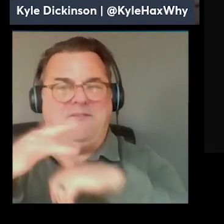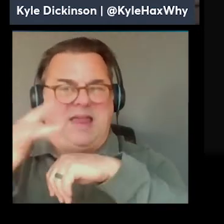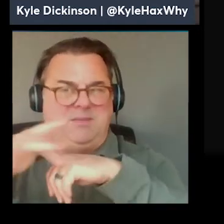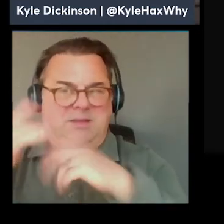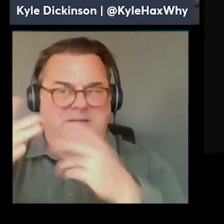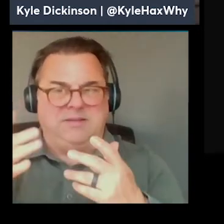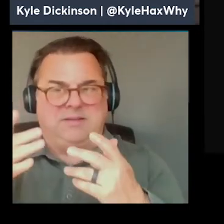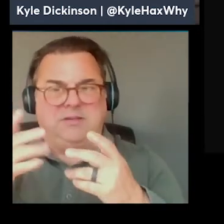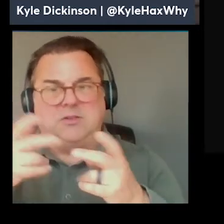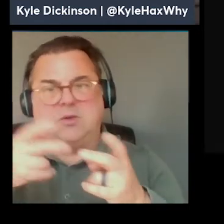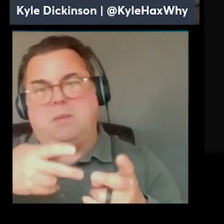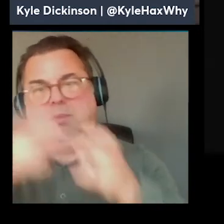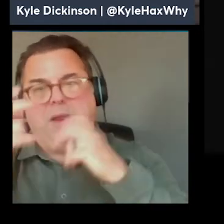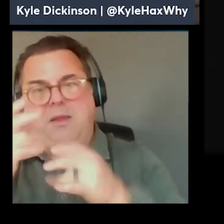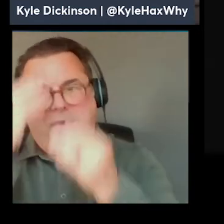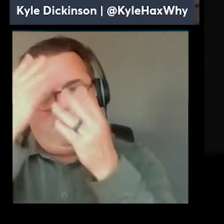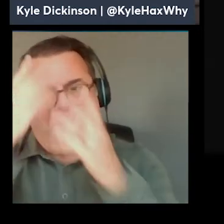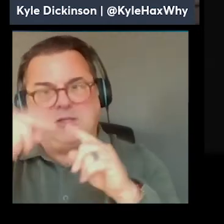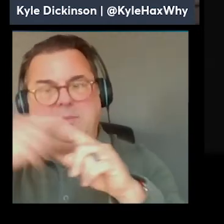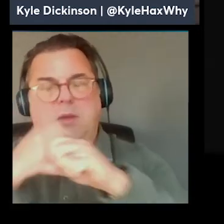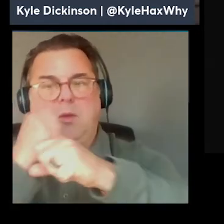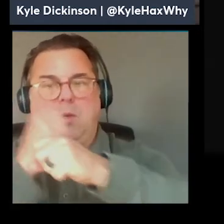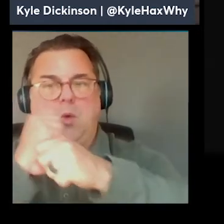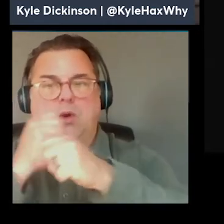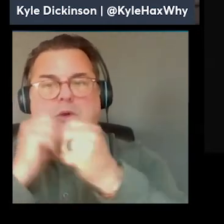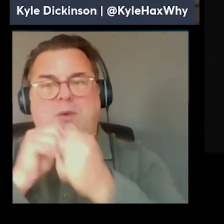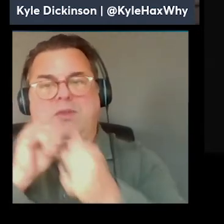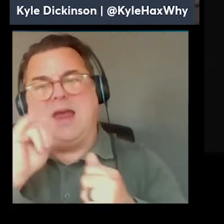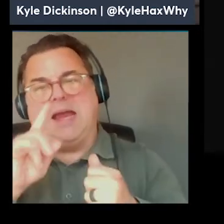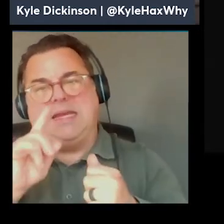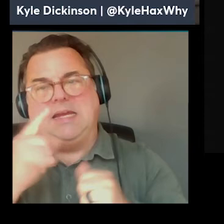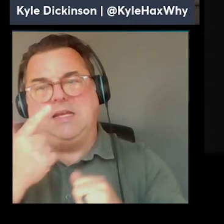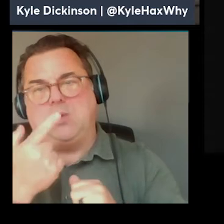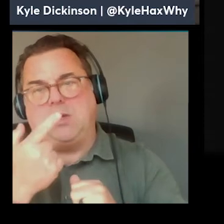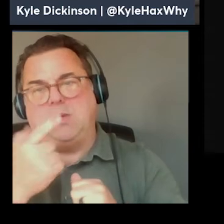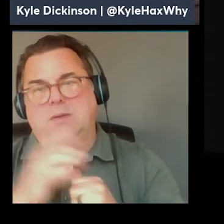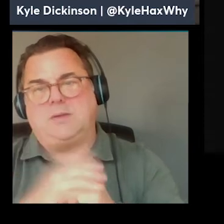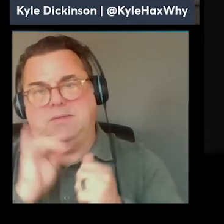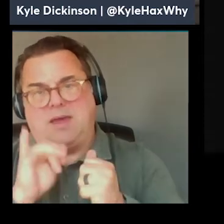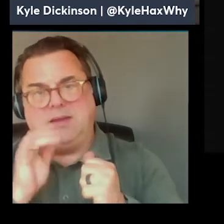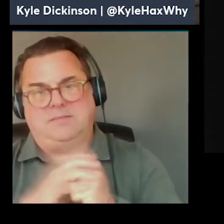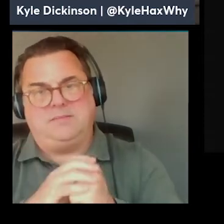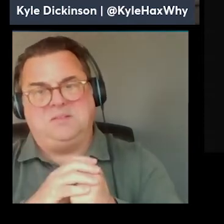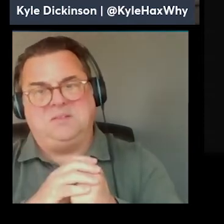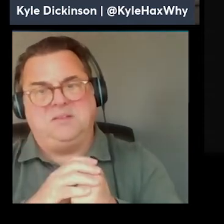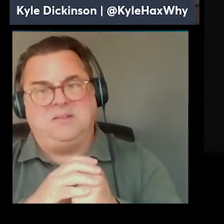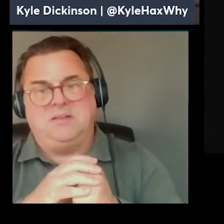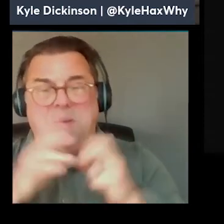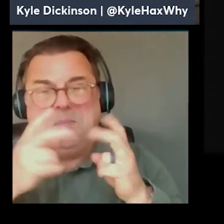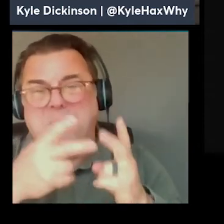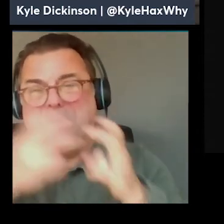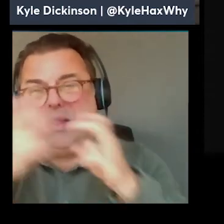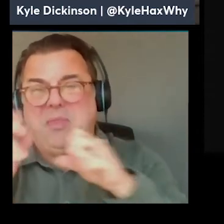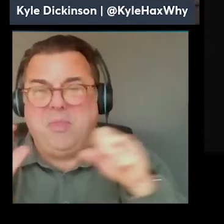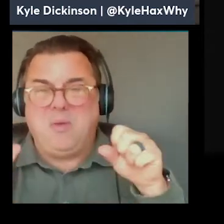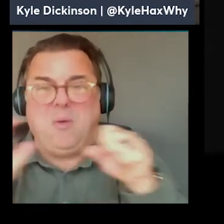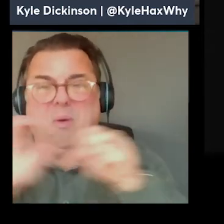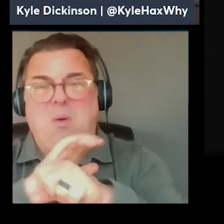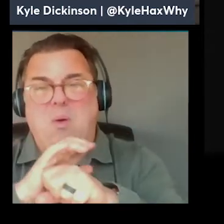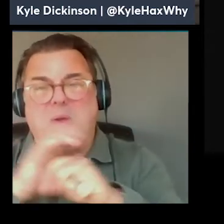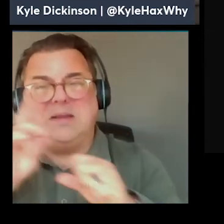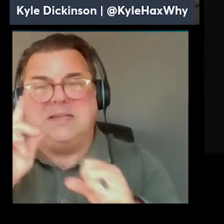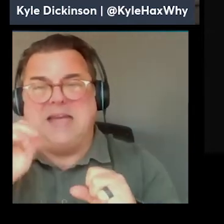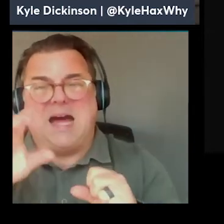ID, the information about the employee with ID equals 21. So there it is. It doesn't need to pull the entire, JSON document, for